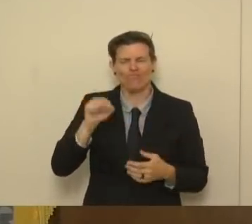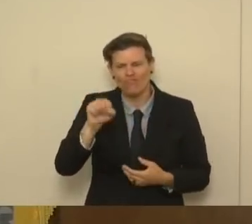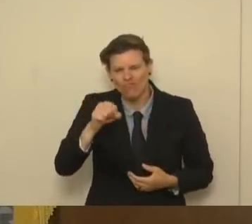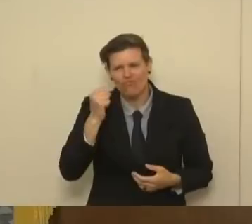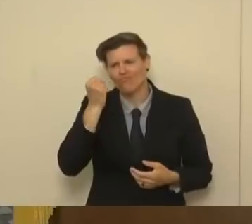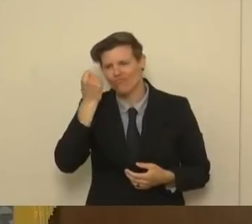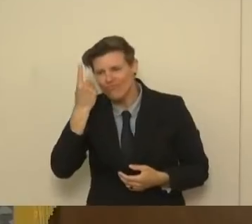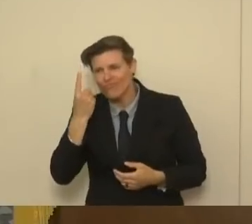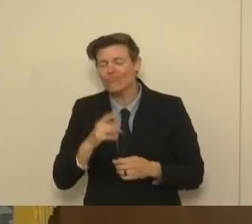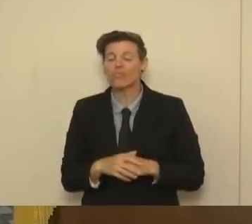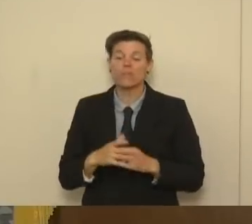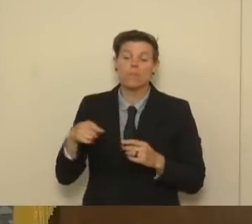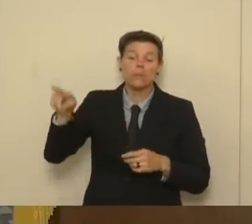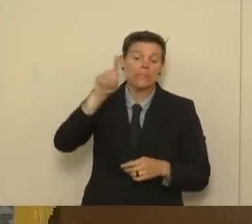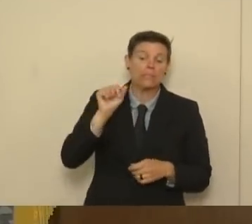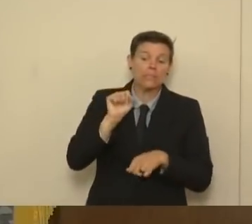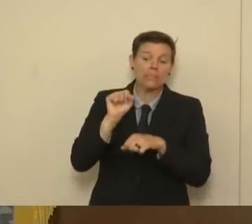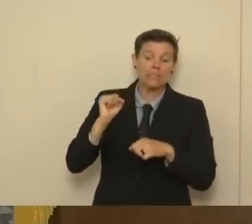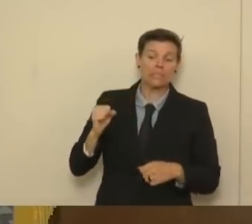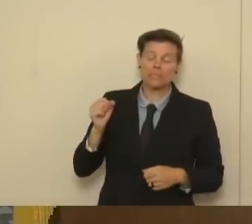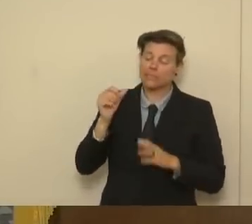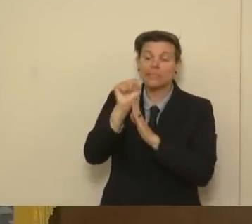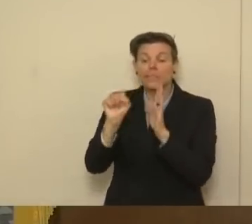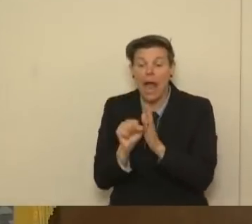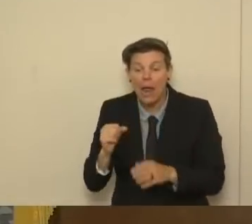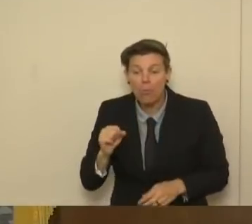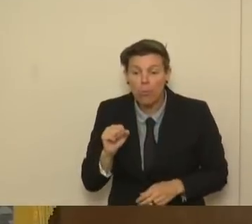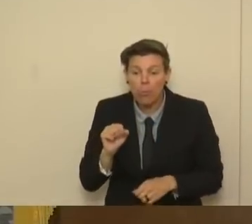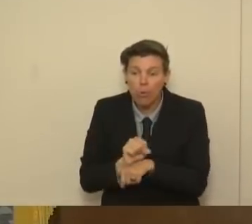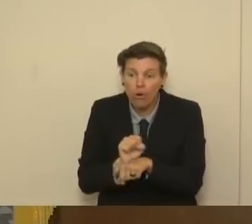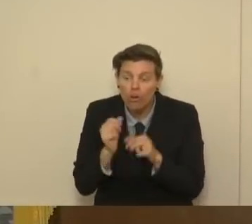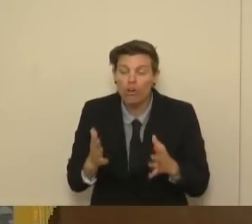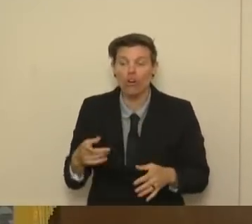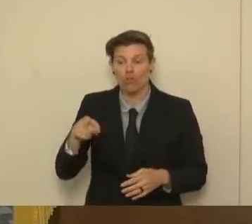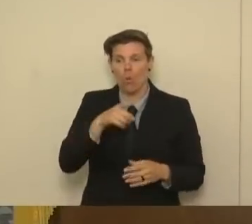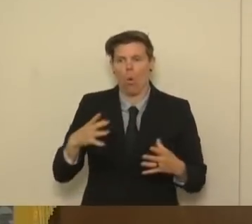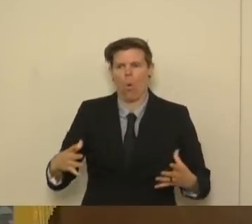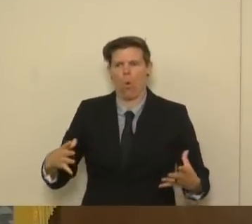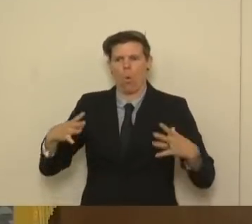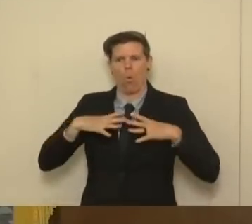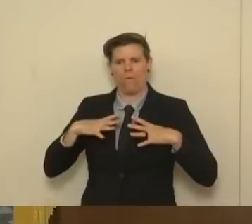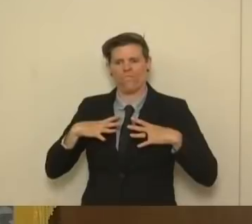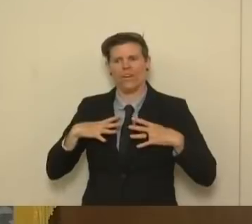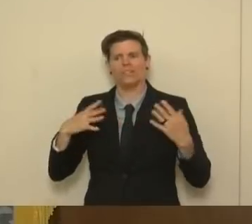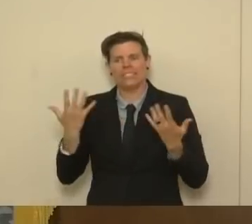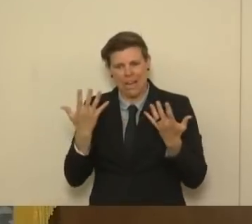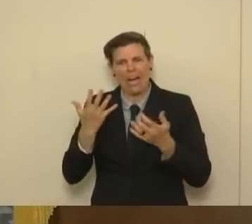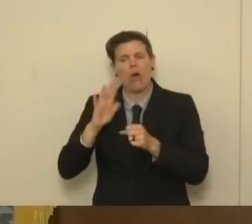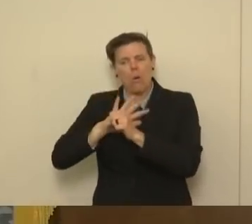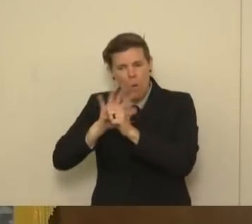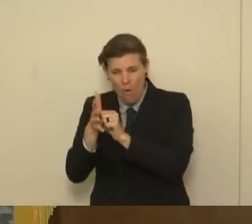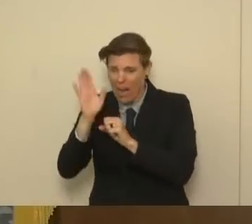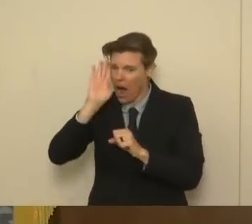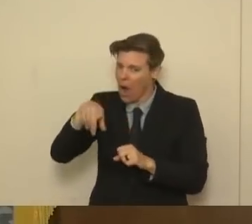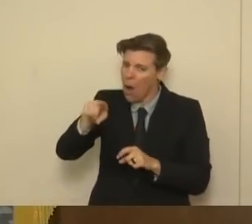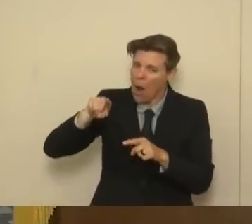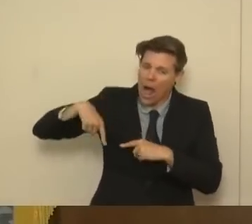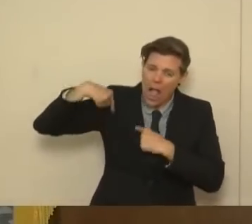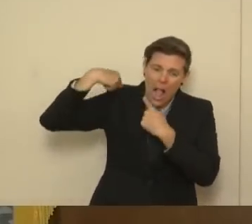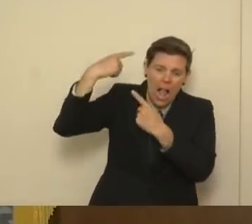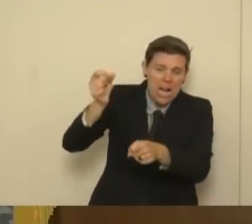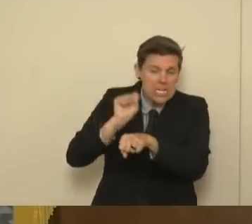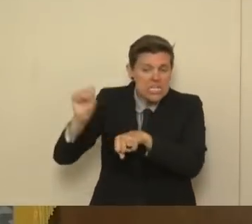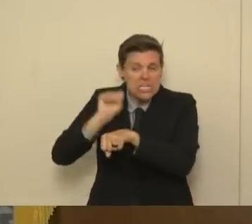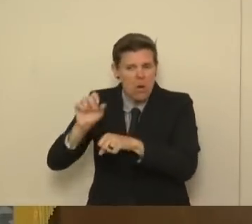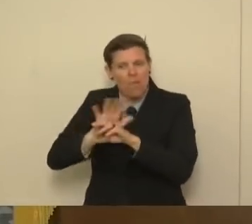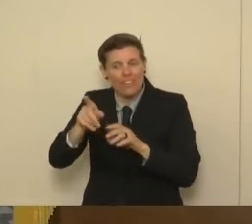workers deserve a day off, it's in COVID, where we all are working extraordinarily hard. But